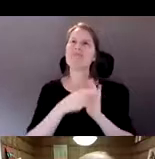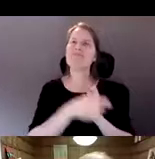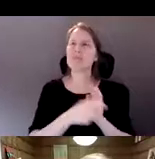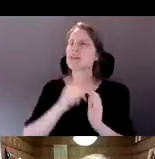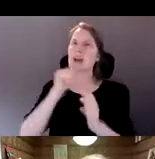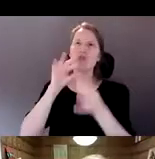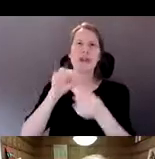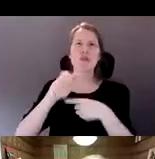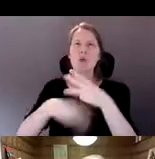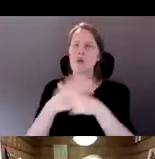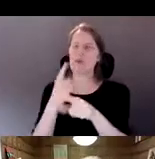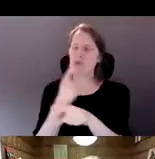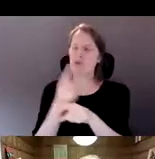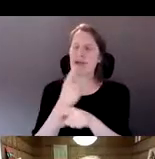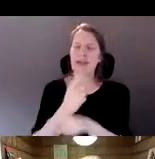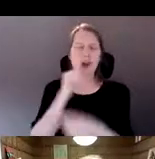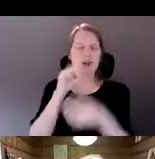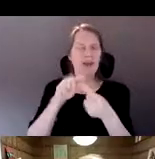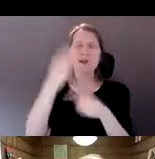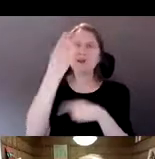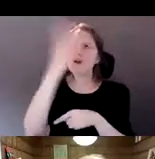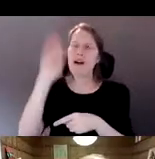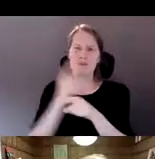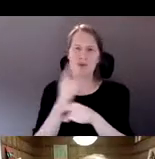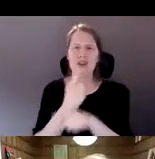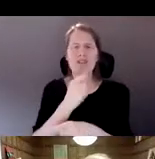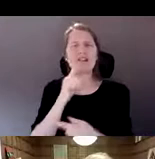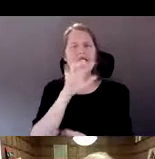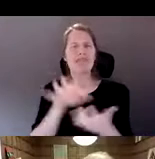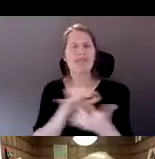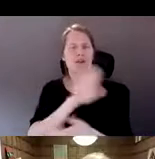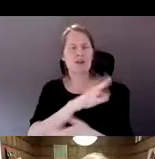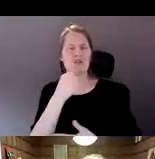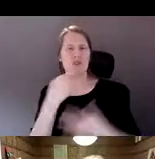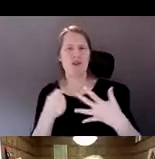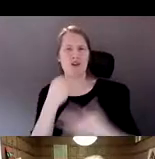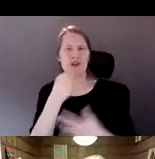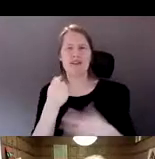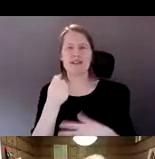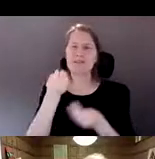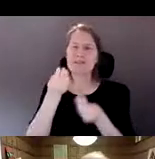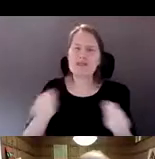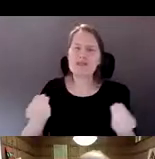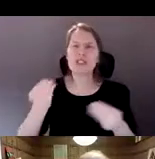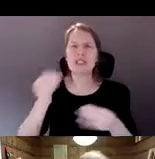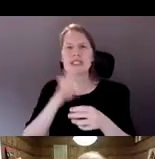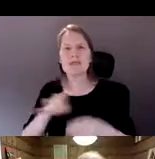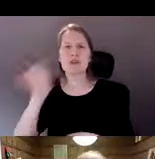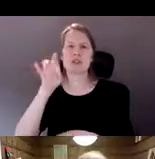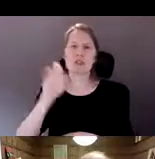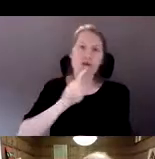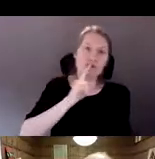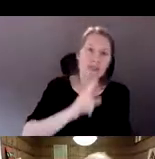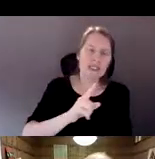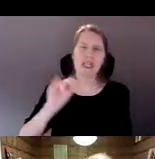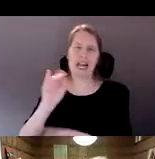world and to God, a basic confusion of priorities between the material and the spiritual, between the real and the